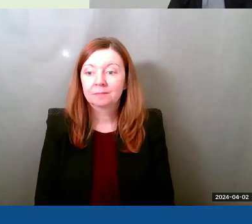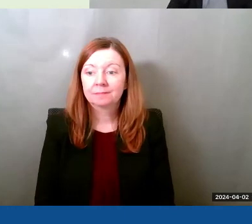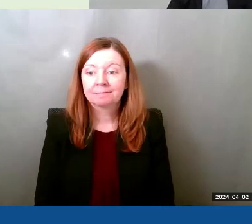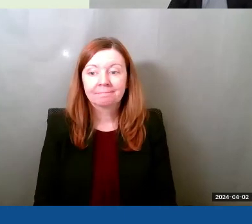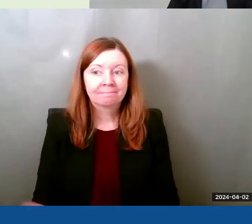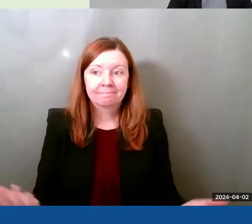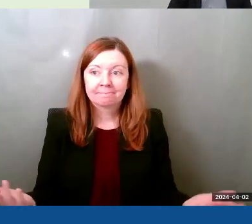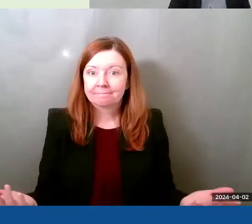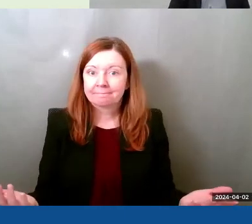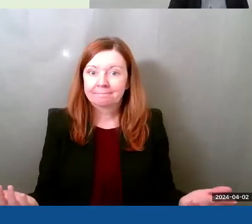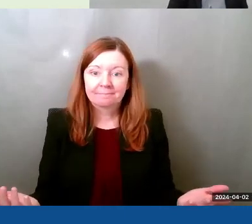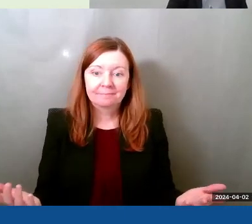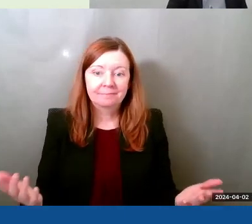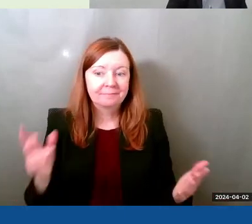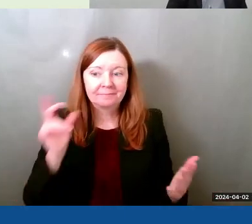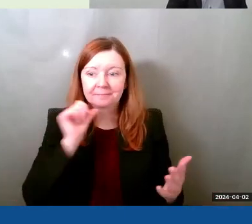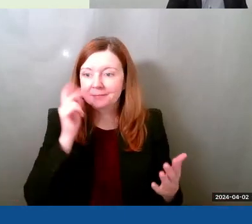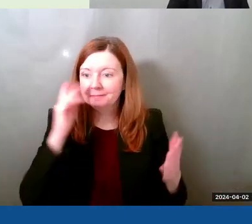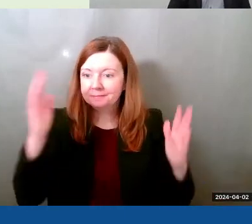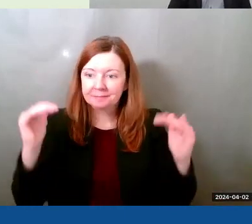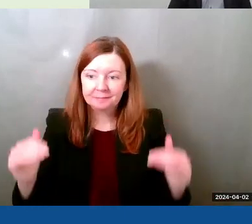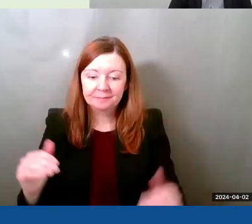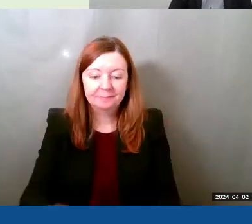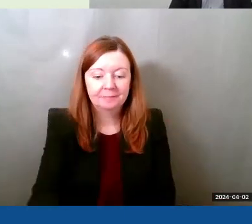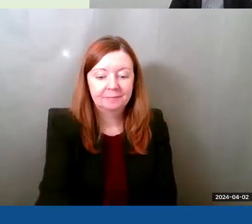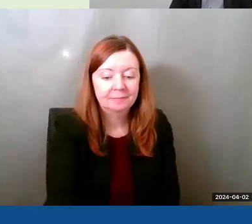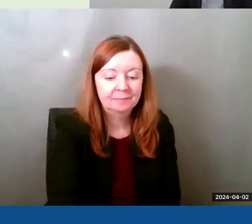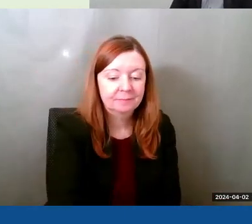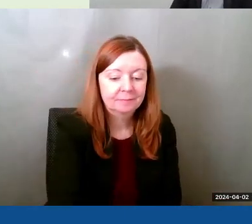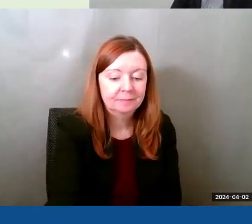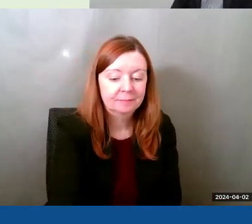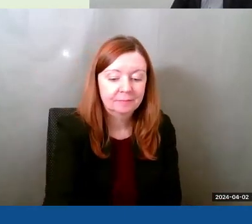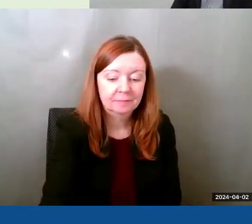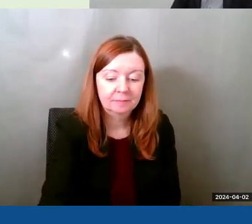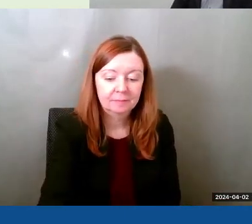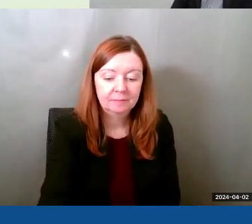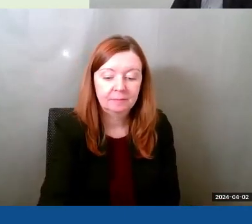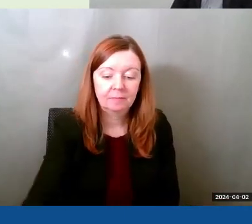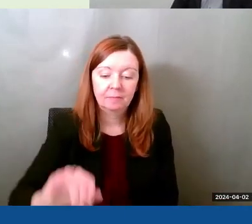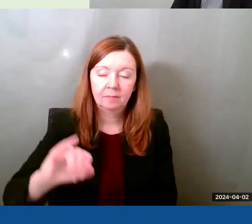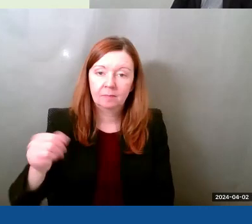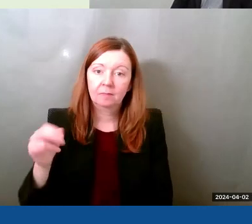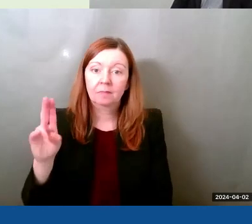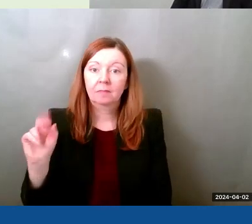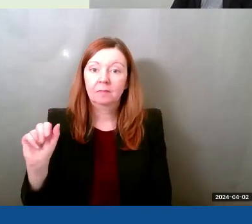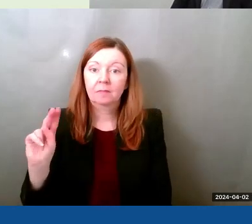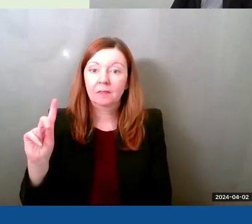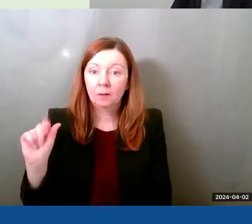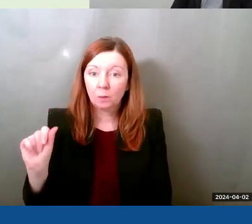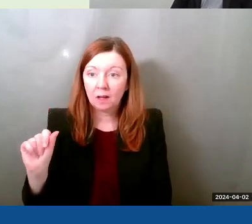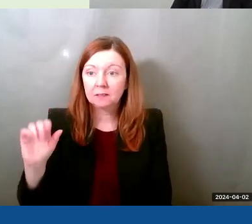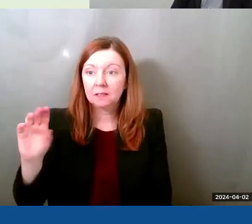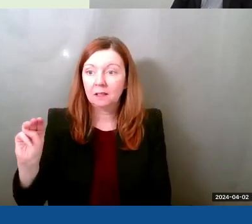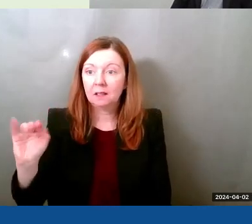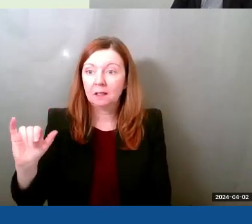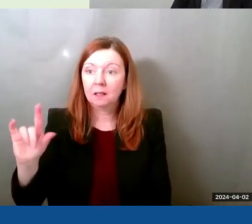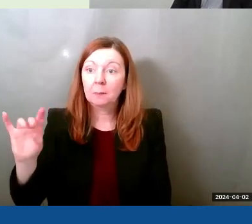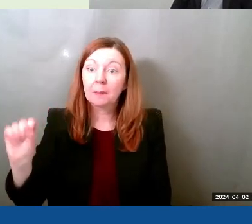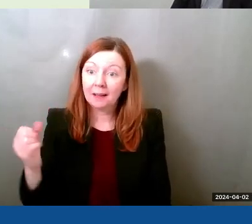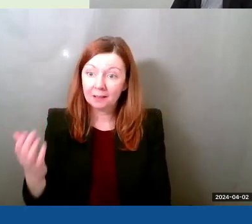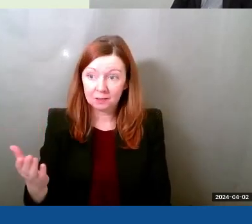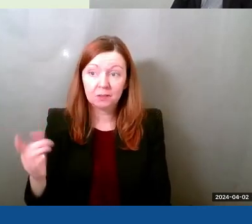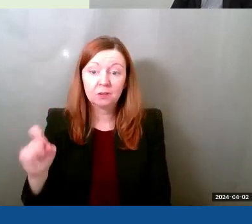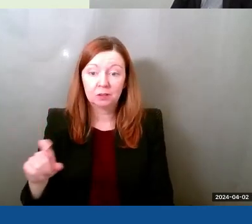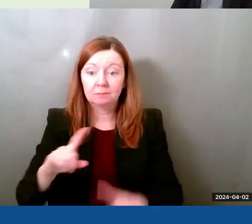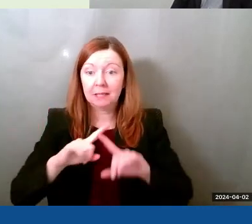Sorry, still not seeing. About Wanda Miles. I do see Wanda. Wanda, you should